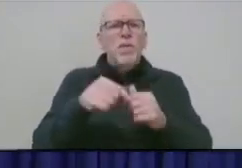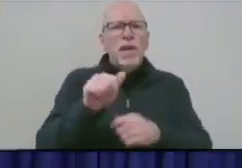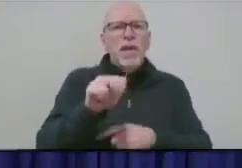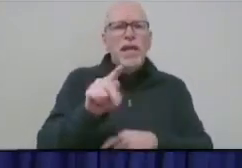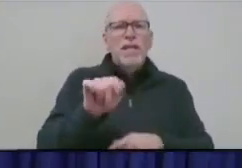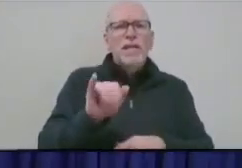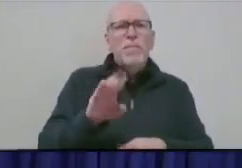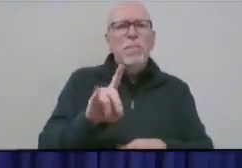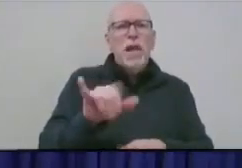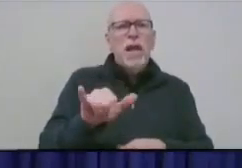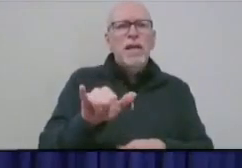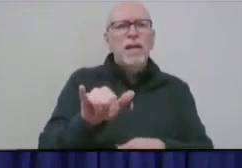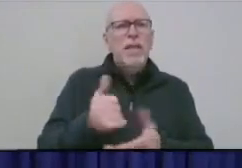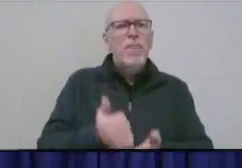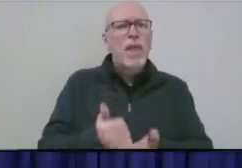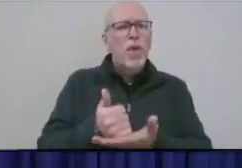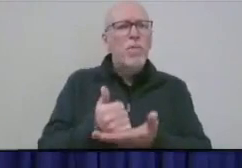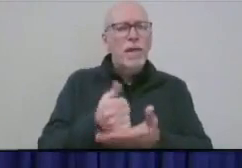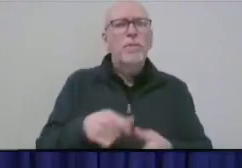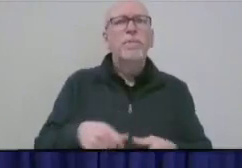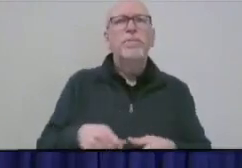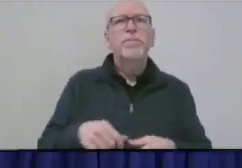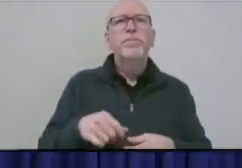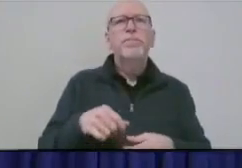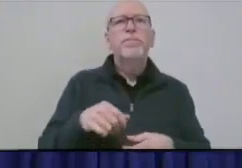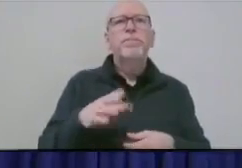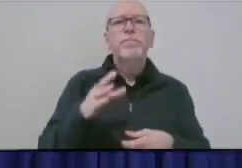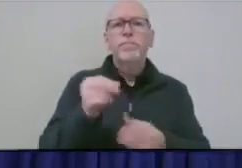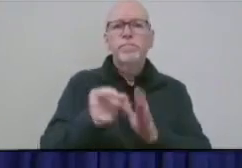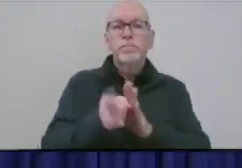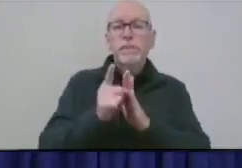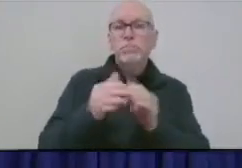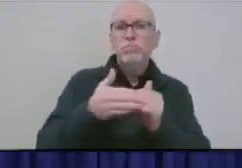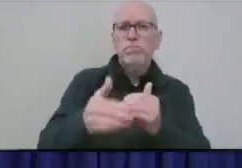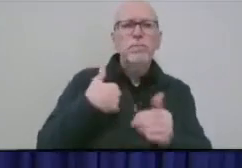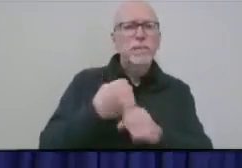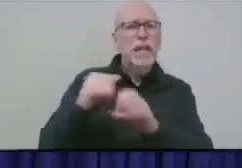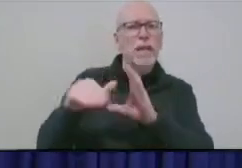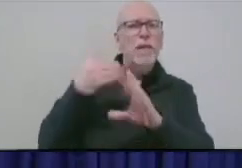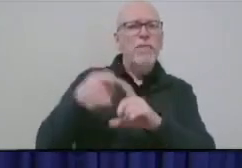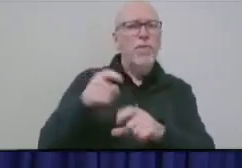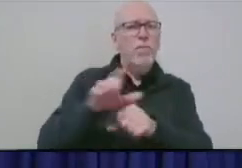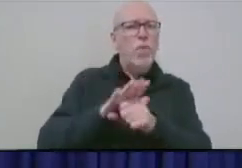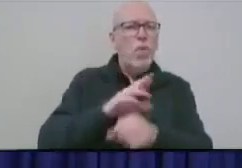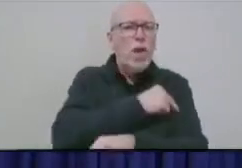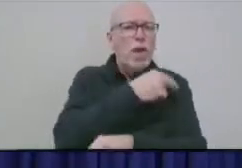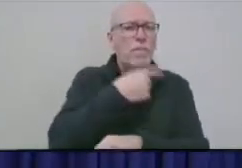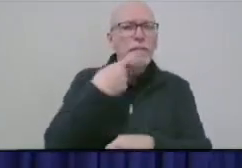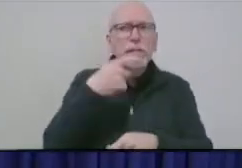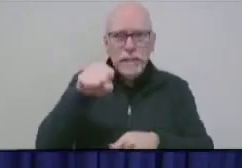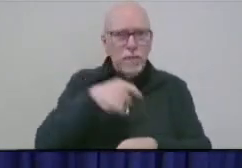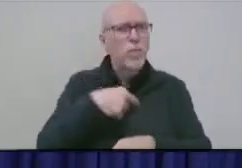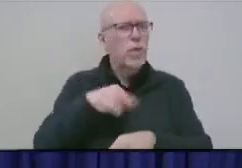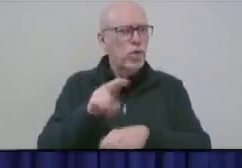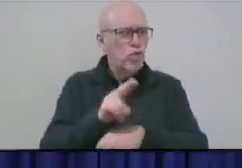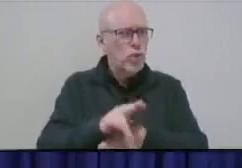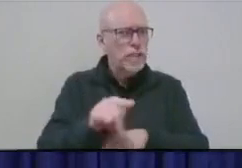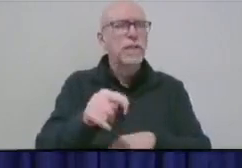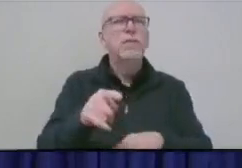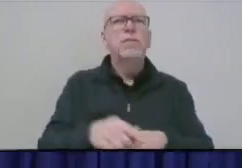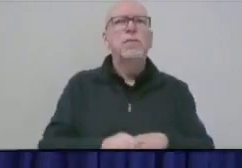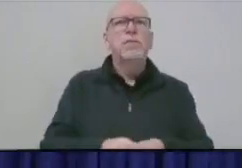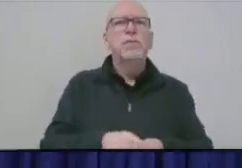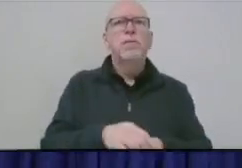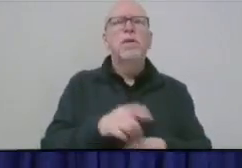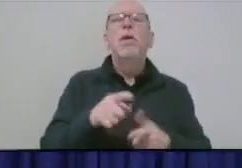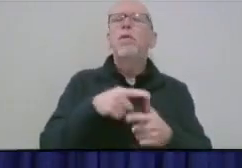therapy. And immediately I got an email from a local hospital saying, oh, yes, we're using it and all this.